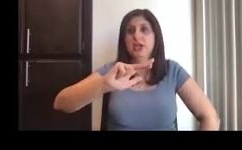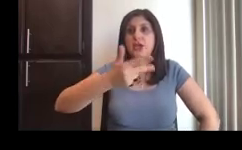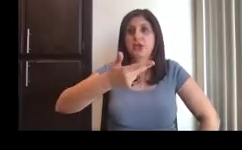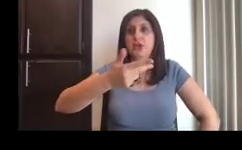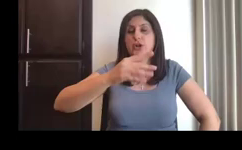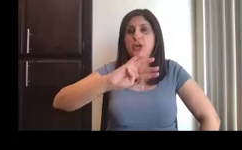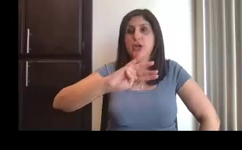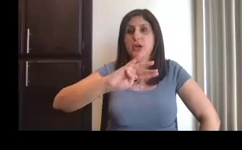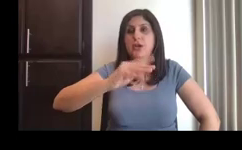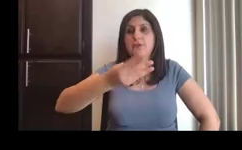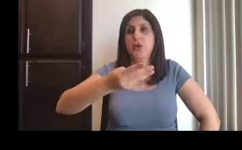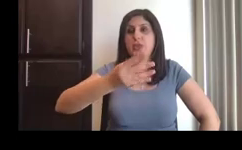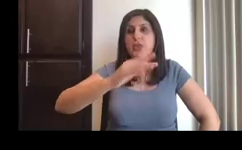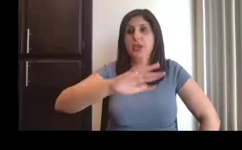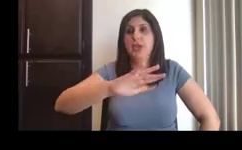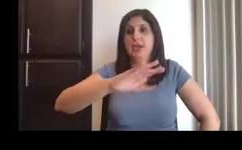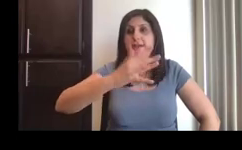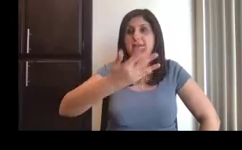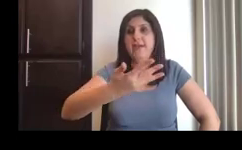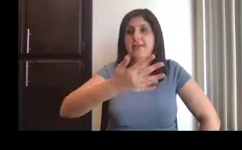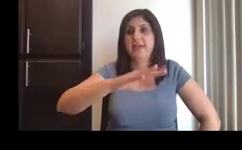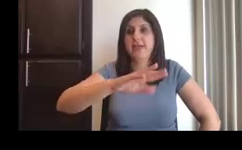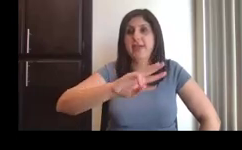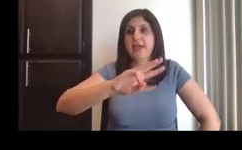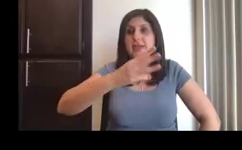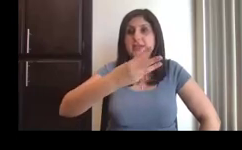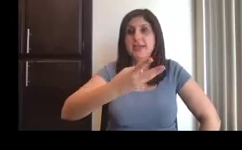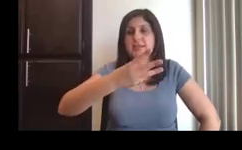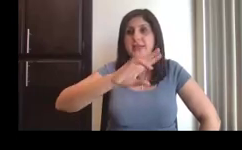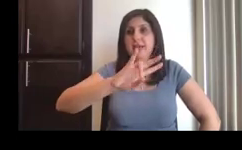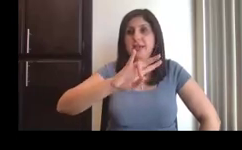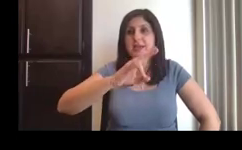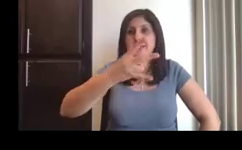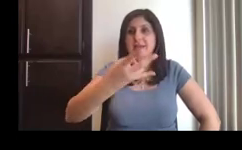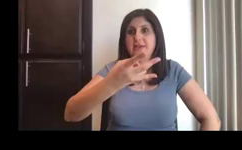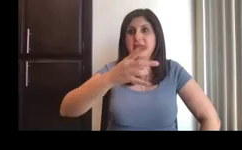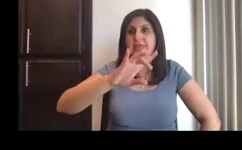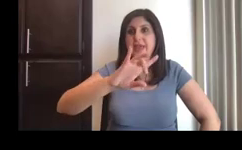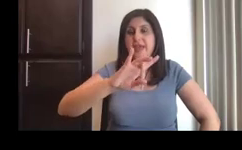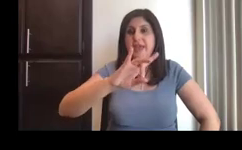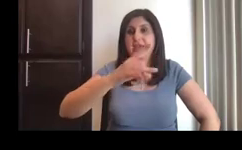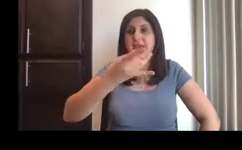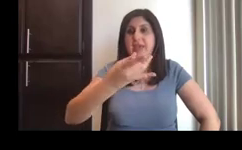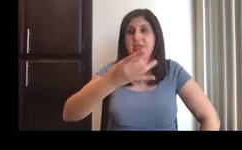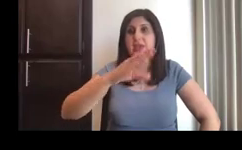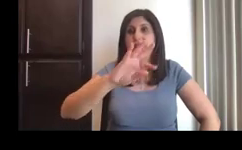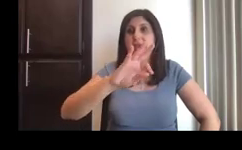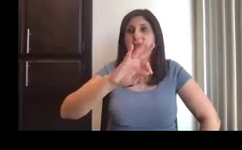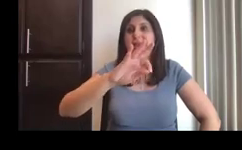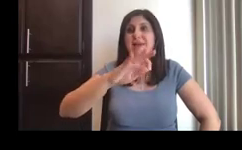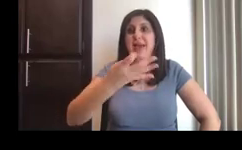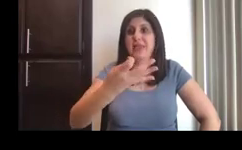second, third, fourth, fifth, sixth, seventh,